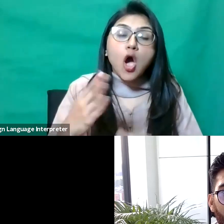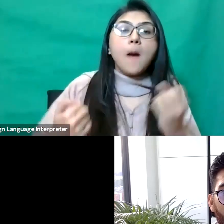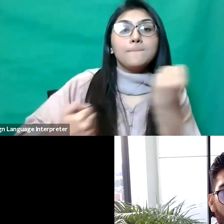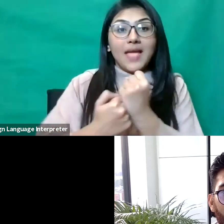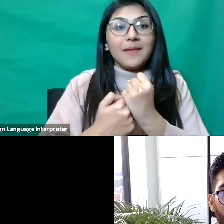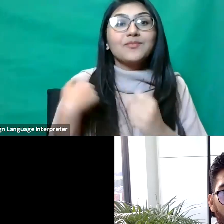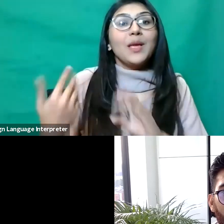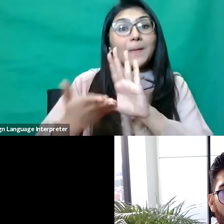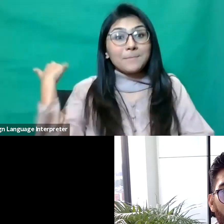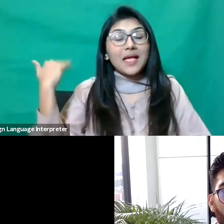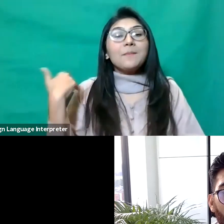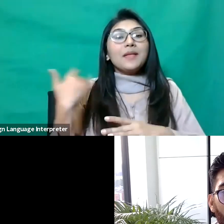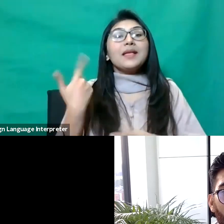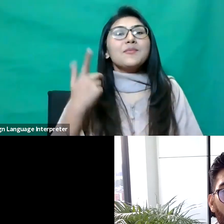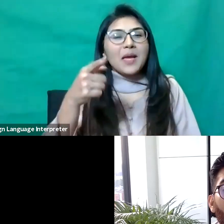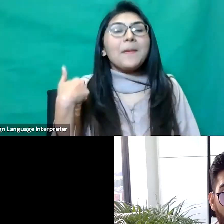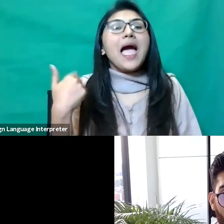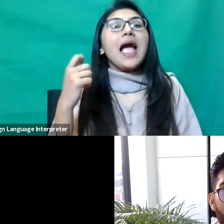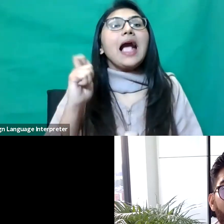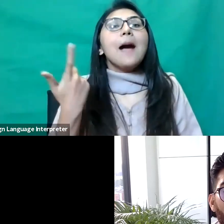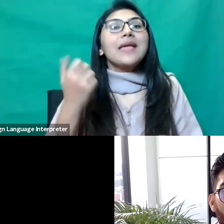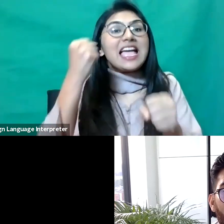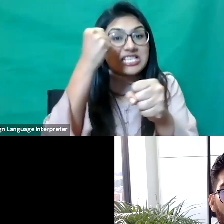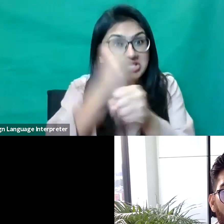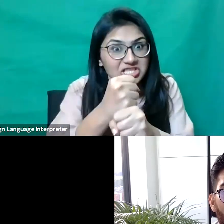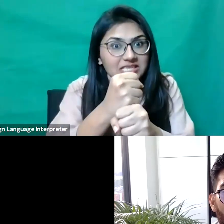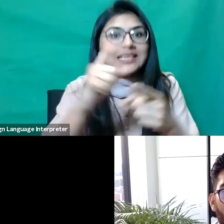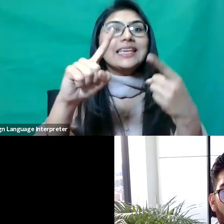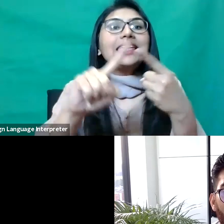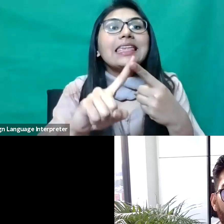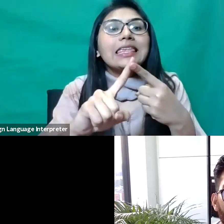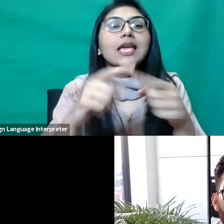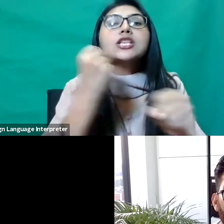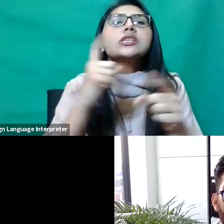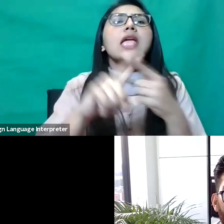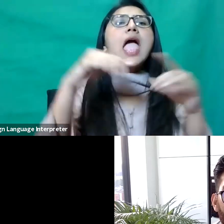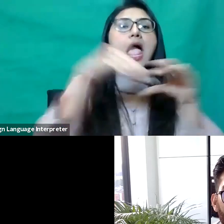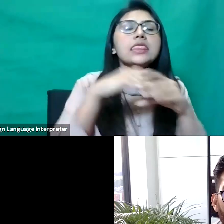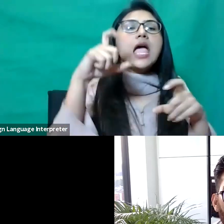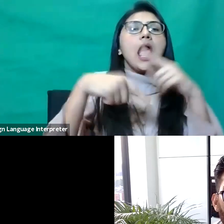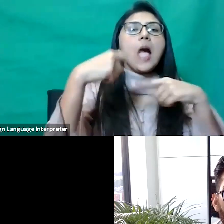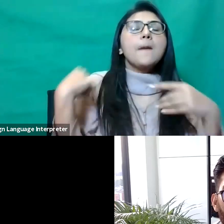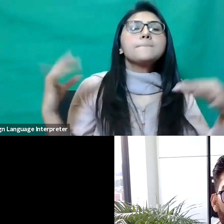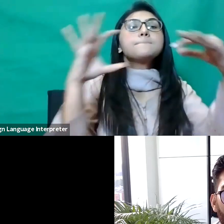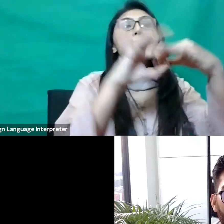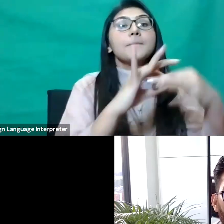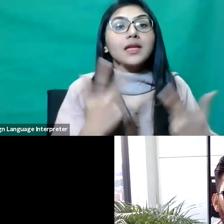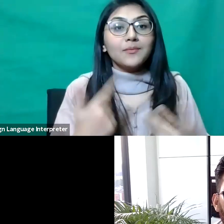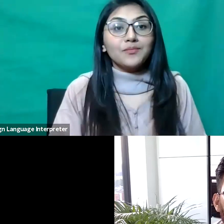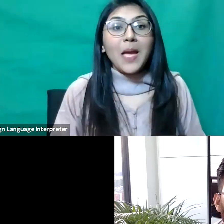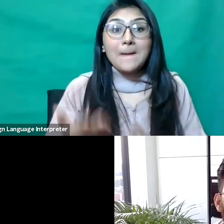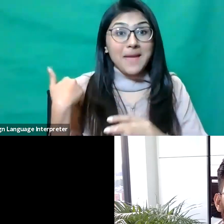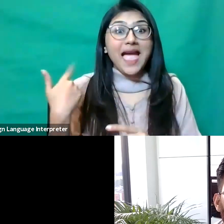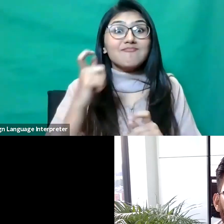company called GE, General Electric. Okay. And when I was working for them, that is before I had my cochlear